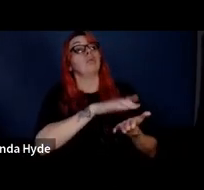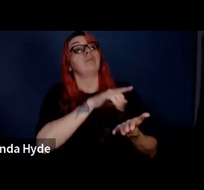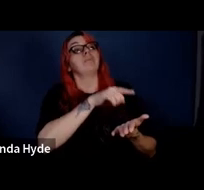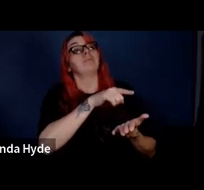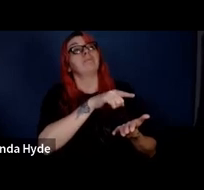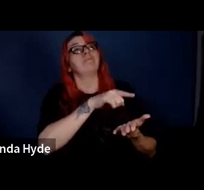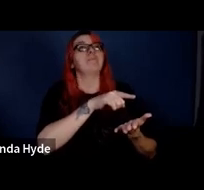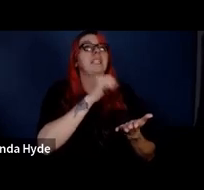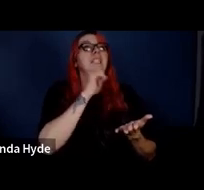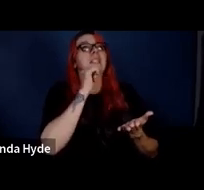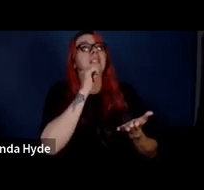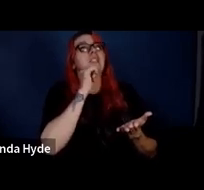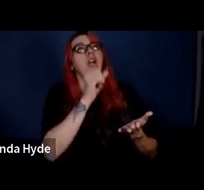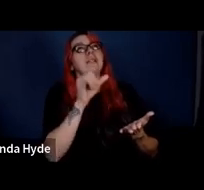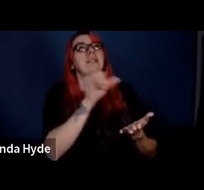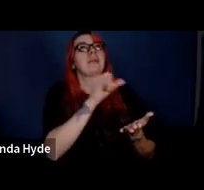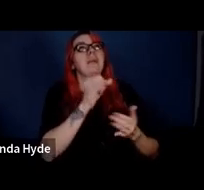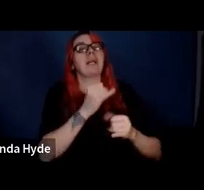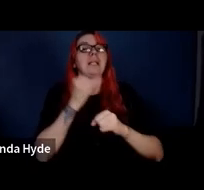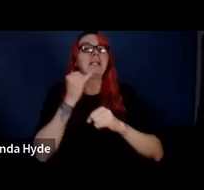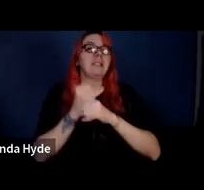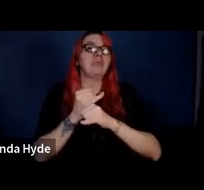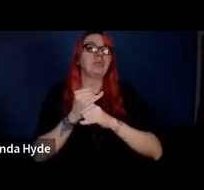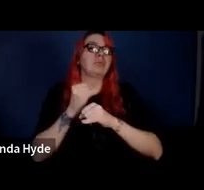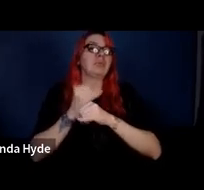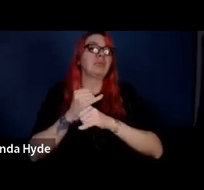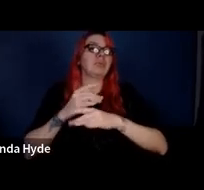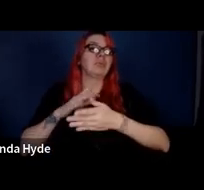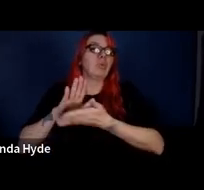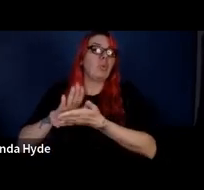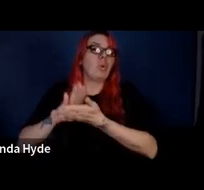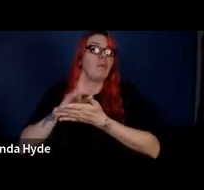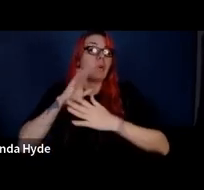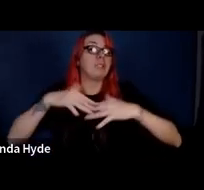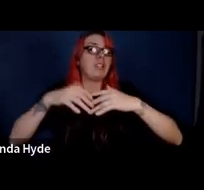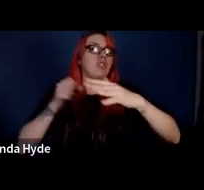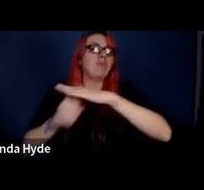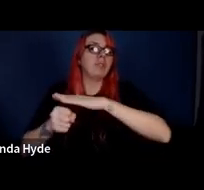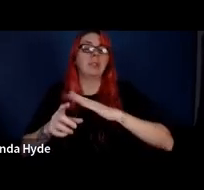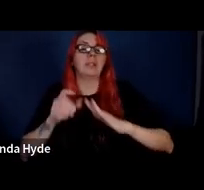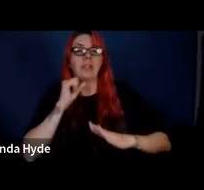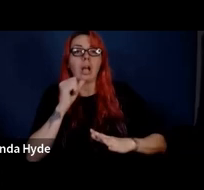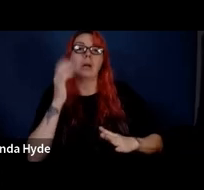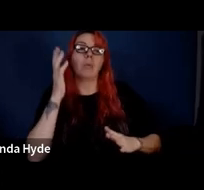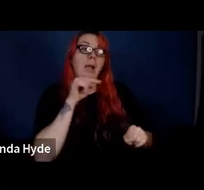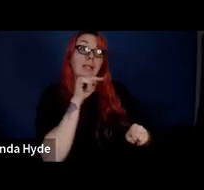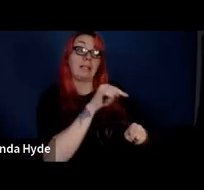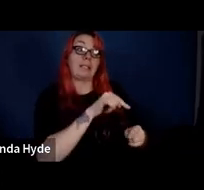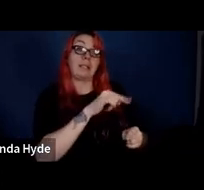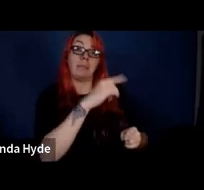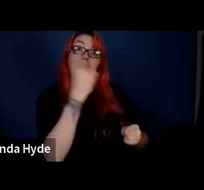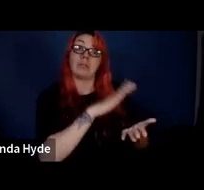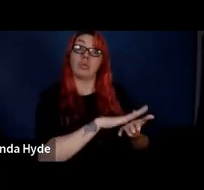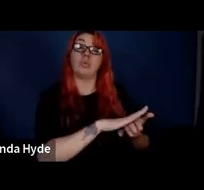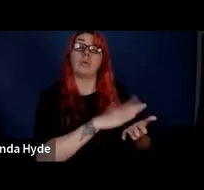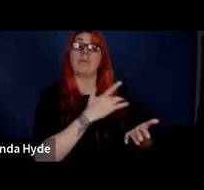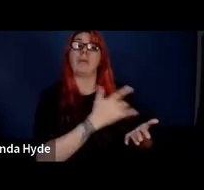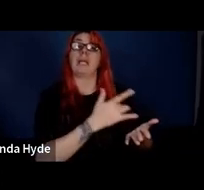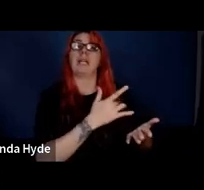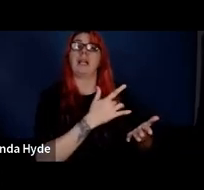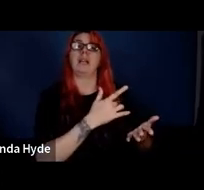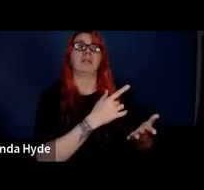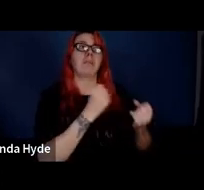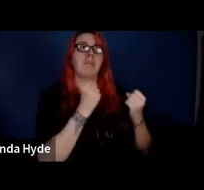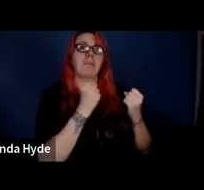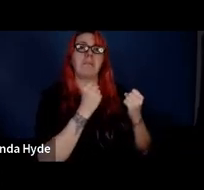both Indigenous and Black as well, as you might find in lots of residential Indigenous communities right now, that many folks